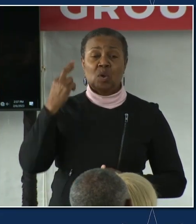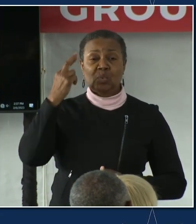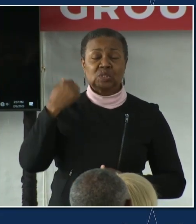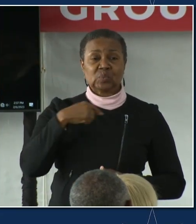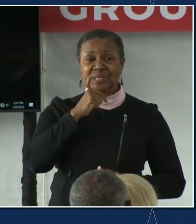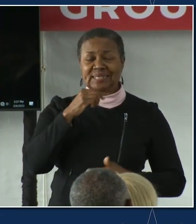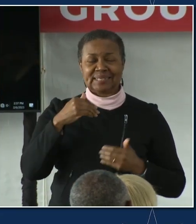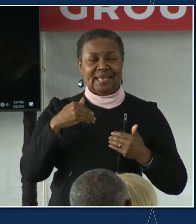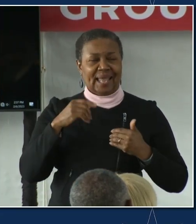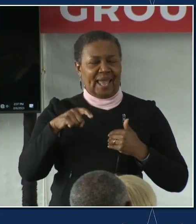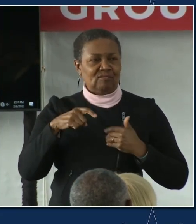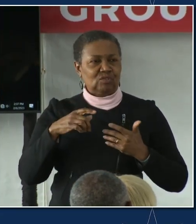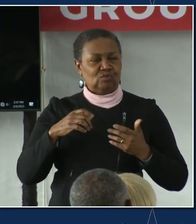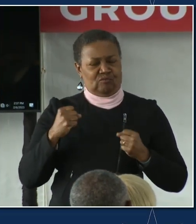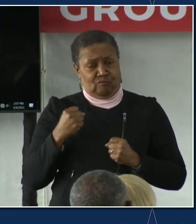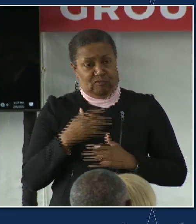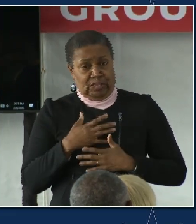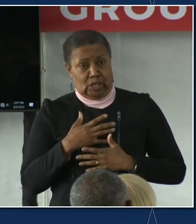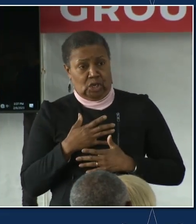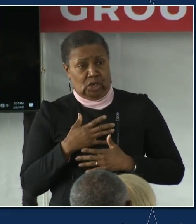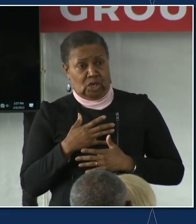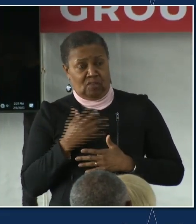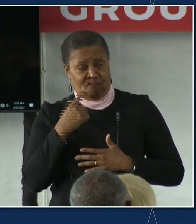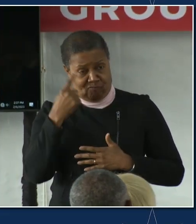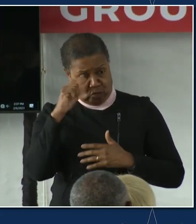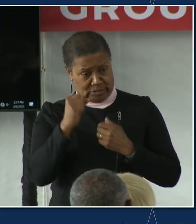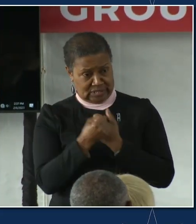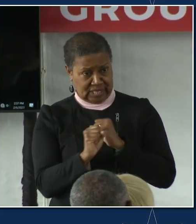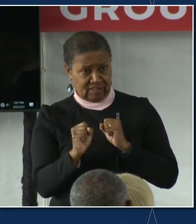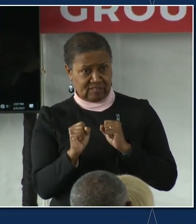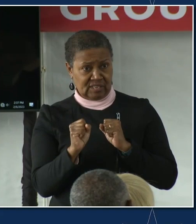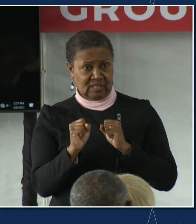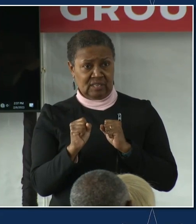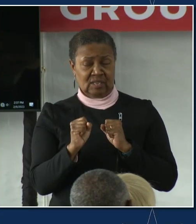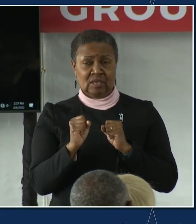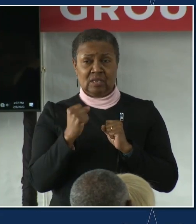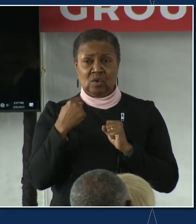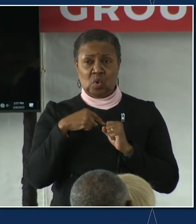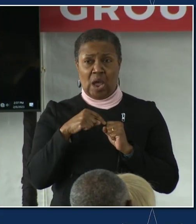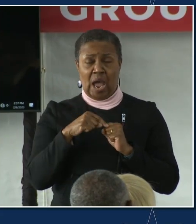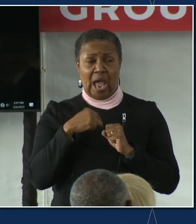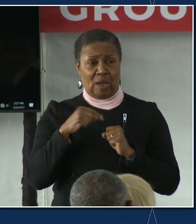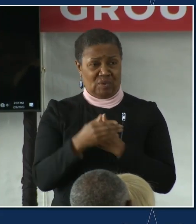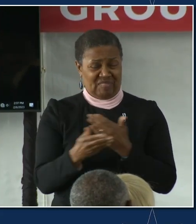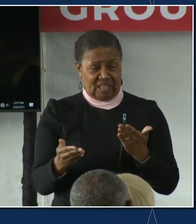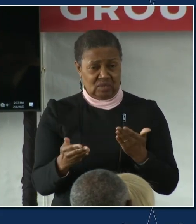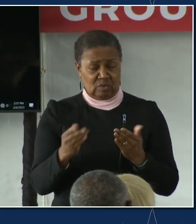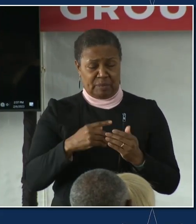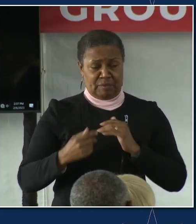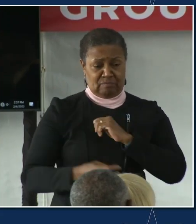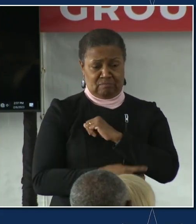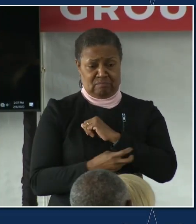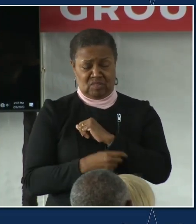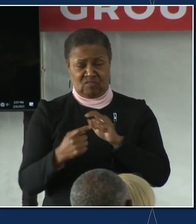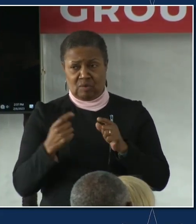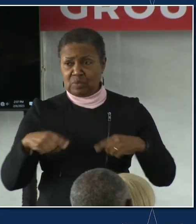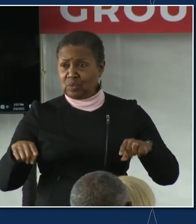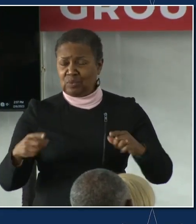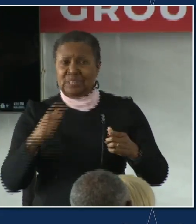we didn't have to fear for our safety or our belongings or someone taking something from